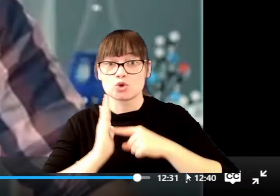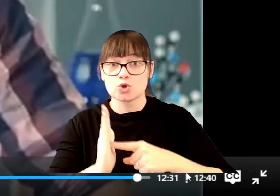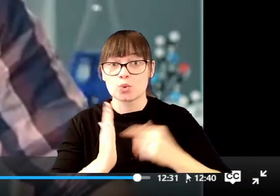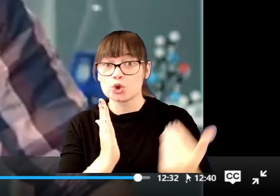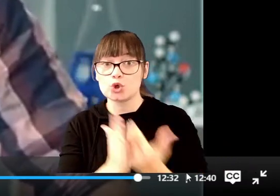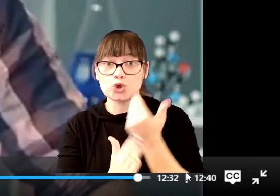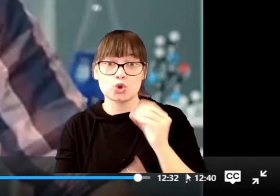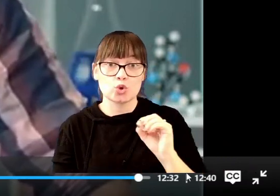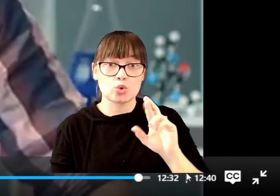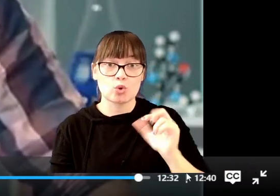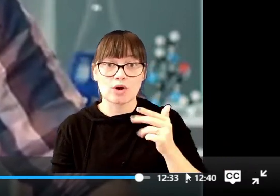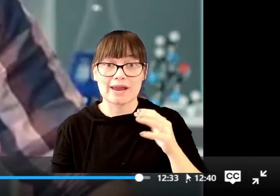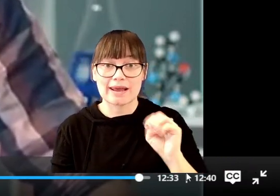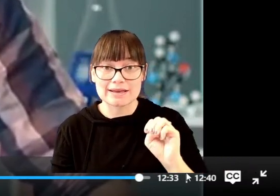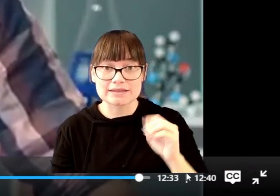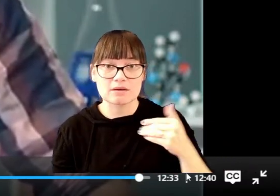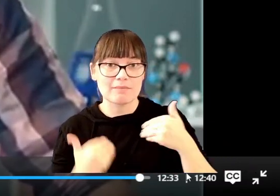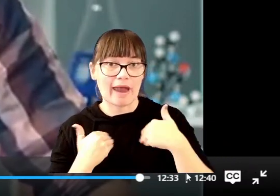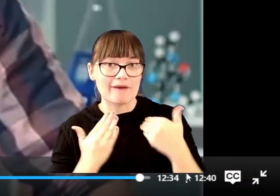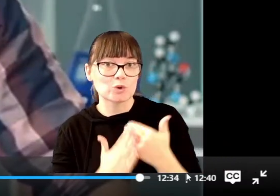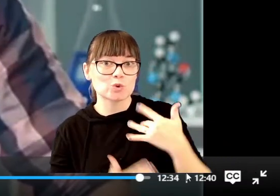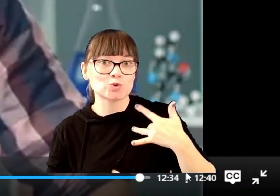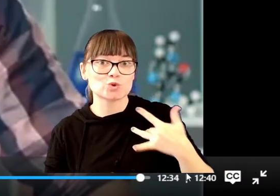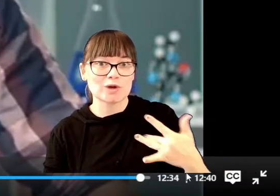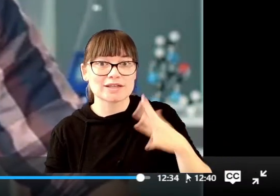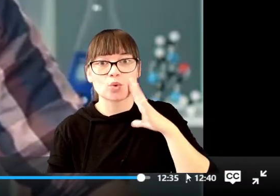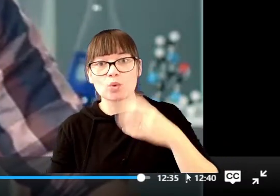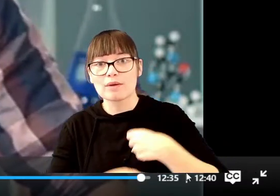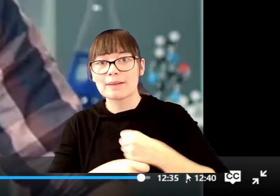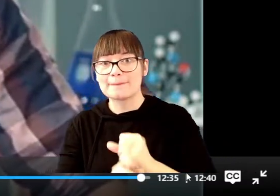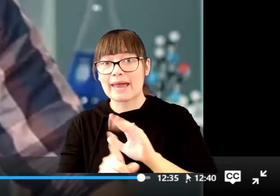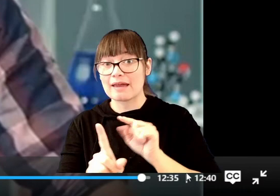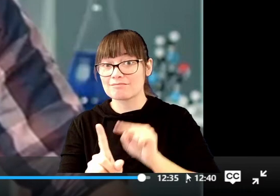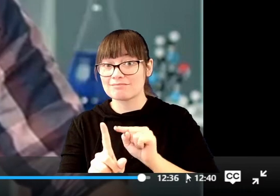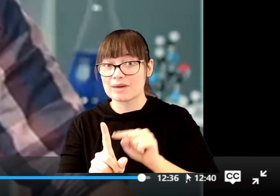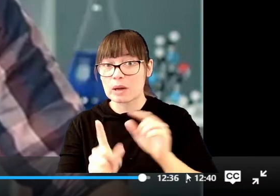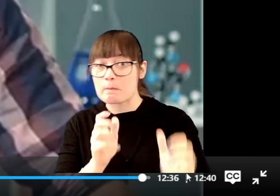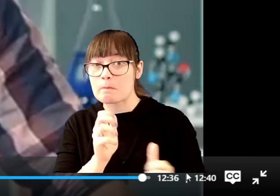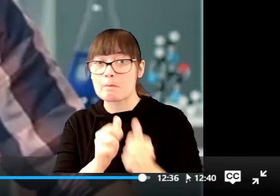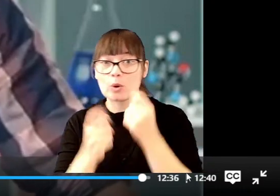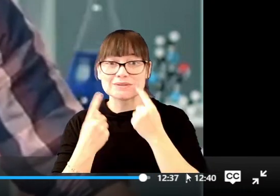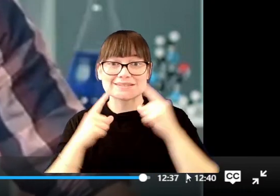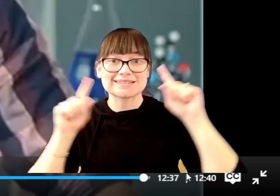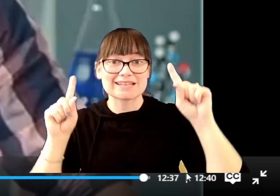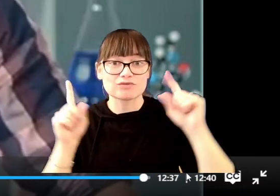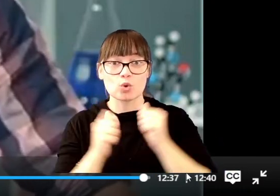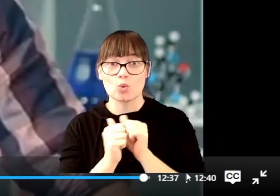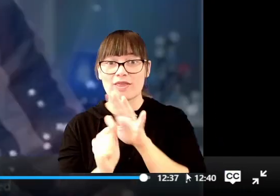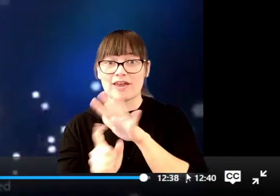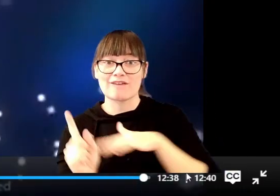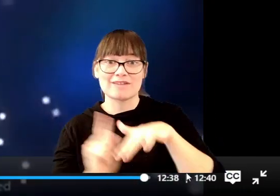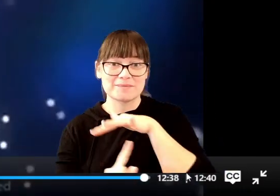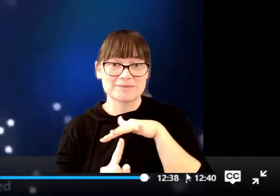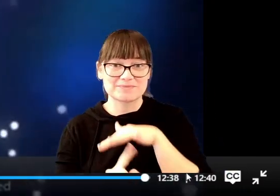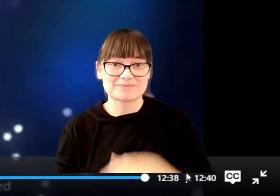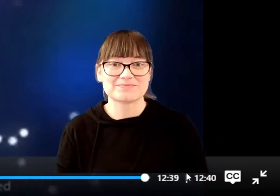that are coming along have the traits that are going to make them the most successful in their particular environment.